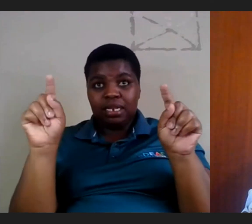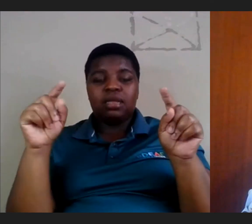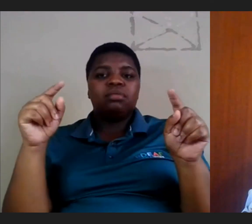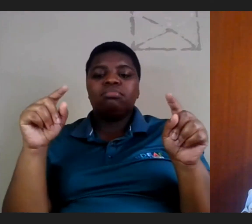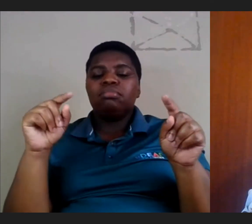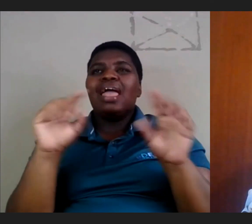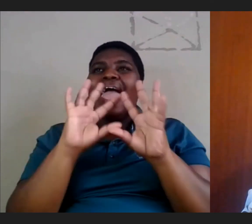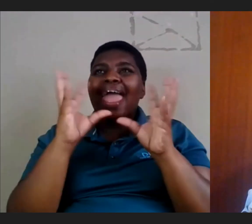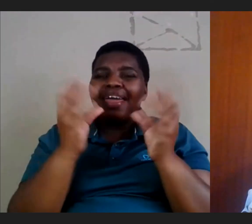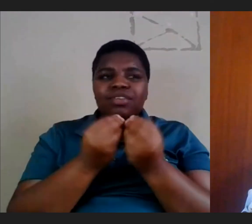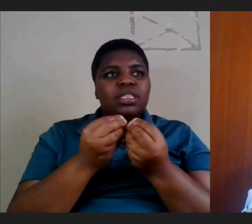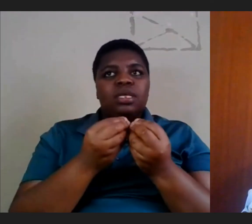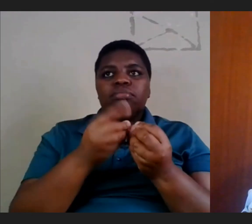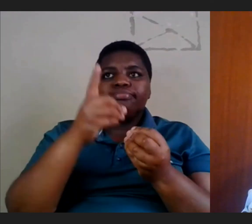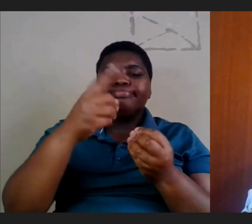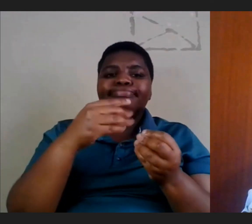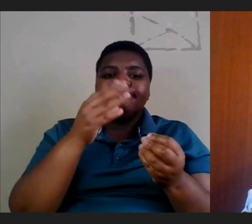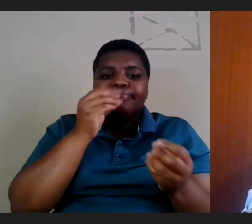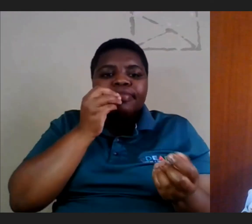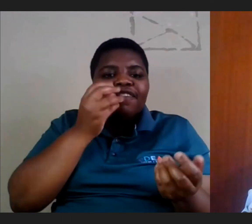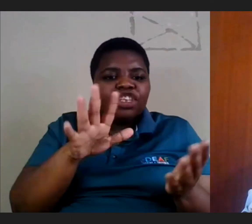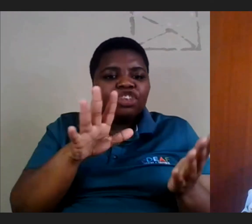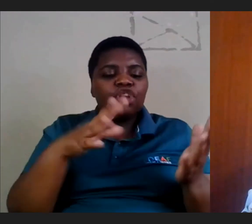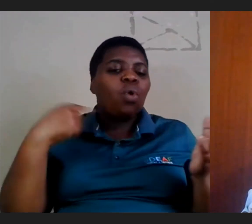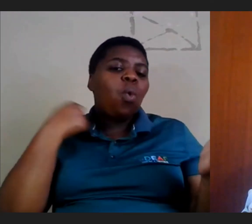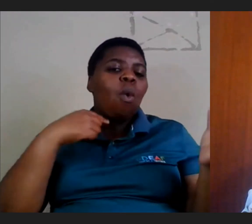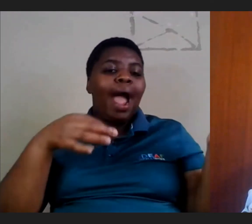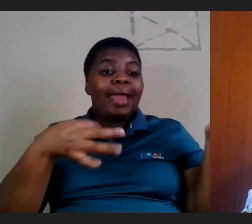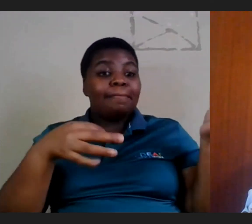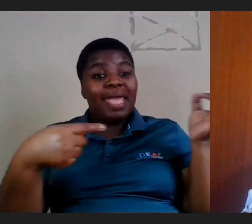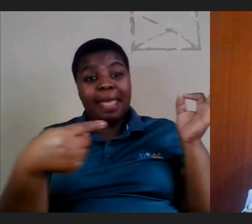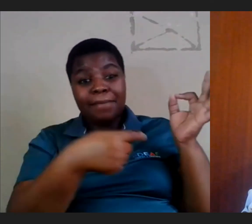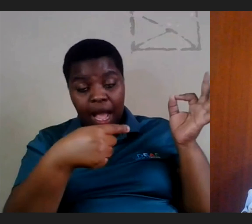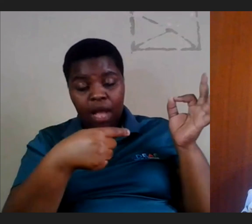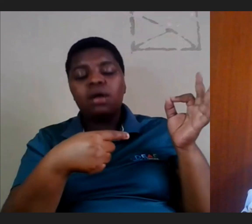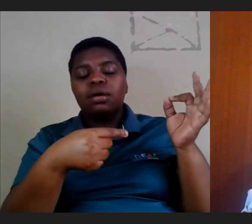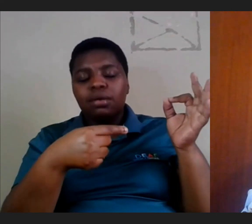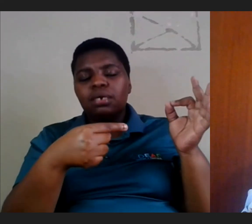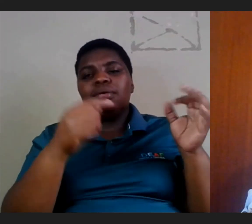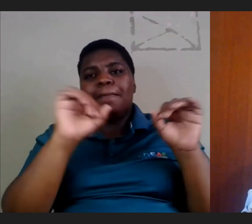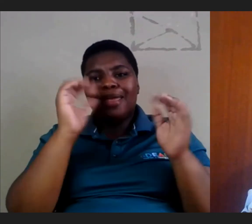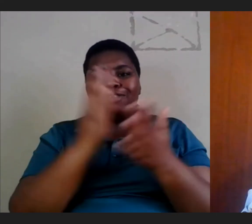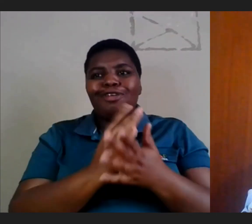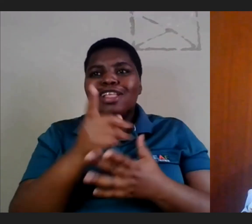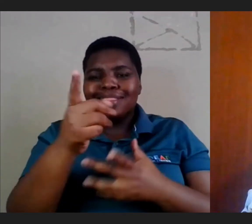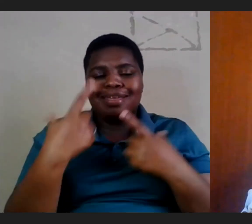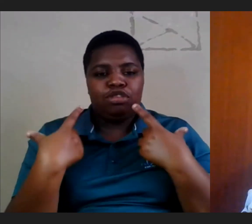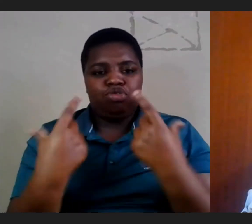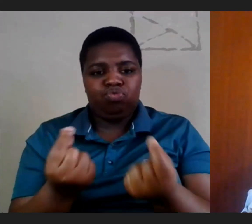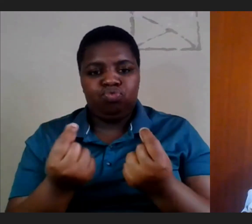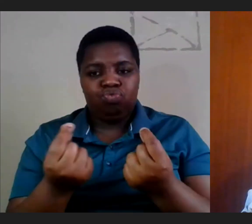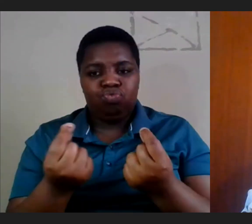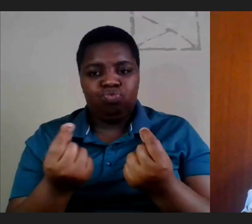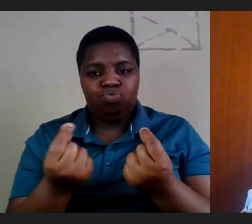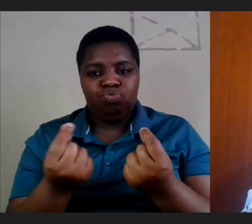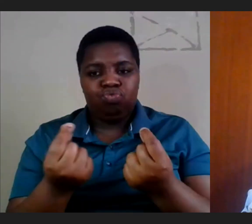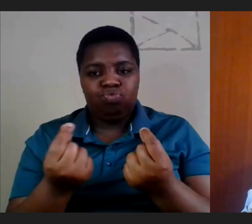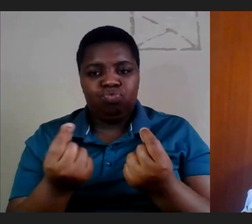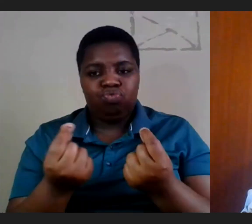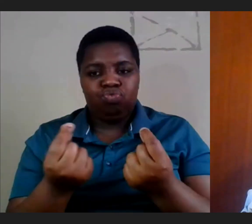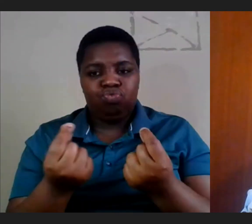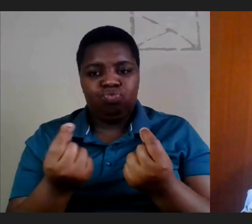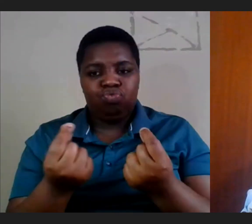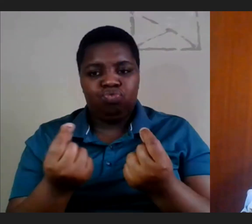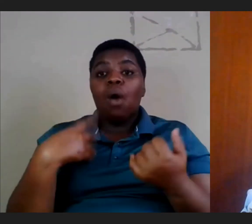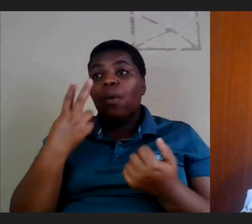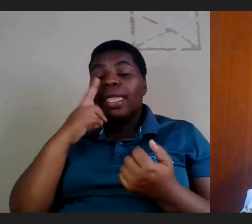paper, outlined in terms of the medium-term strategic framework, we are looking at mainstreaming